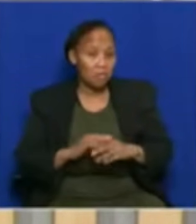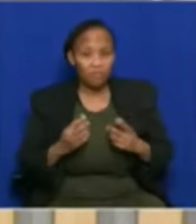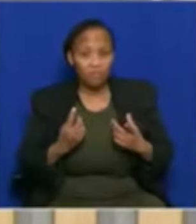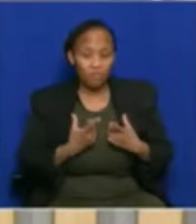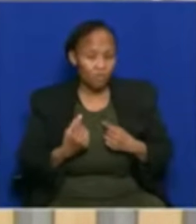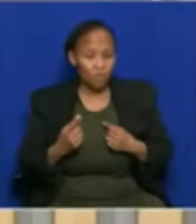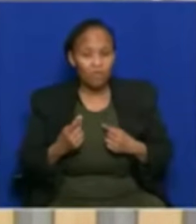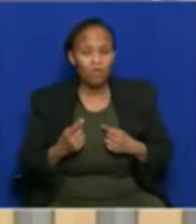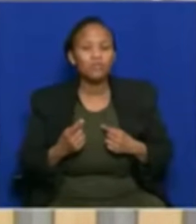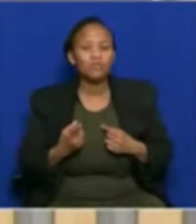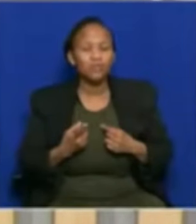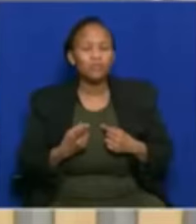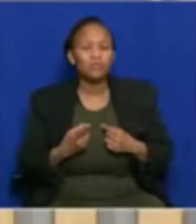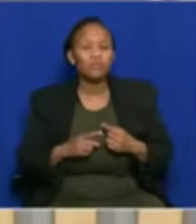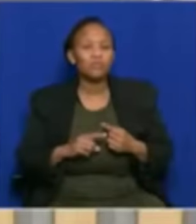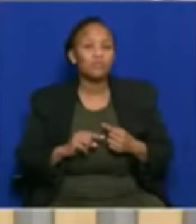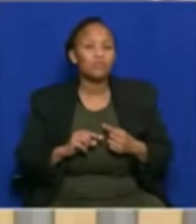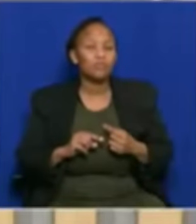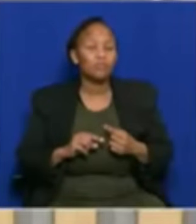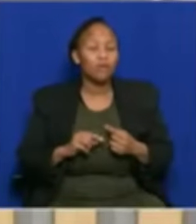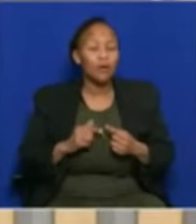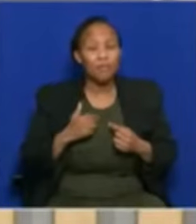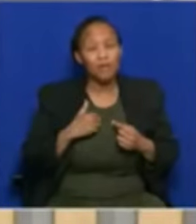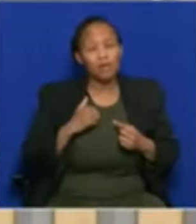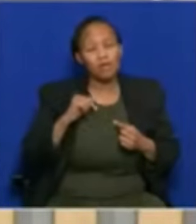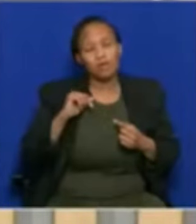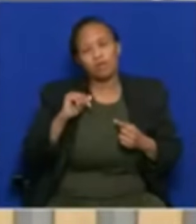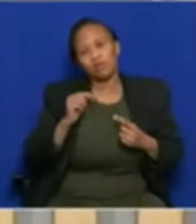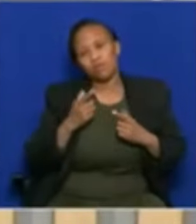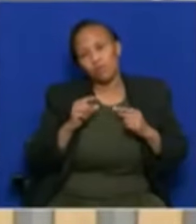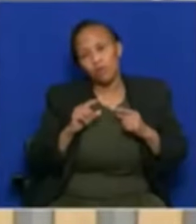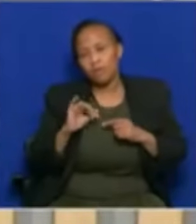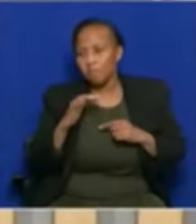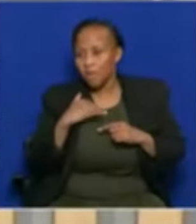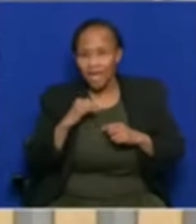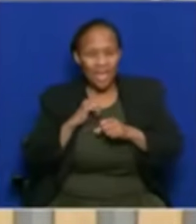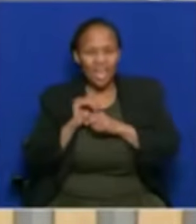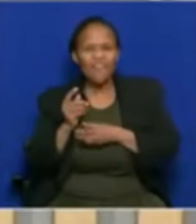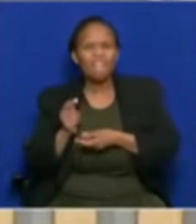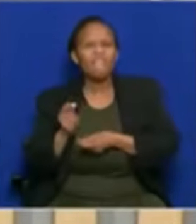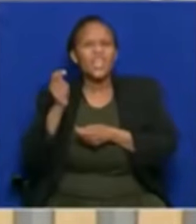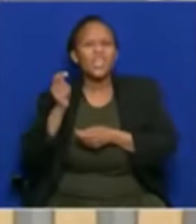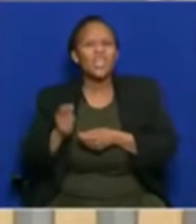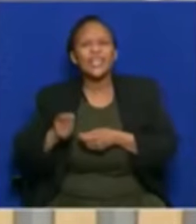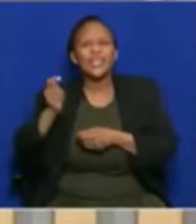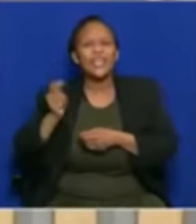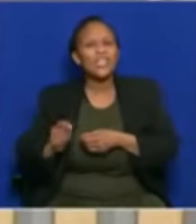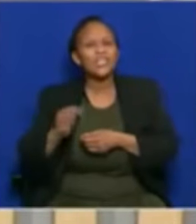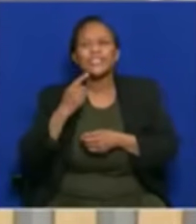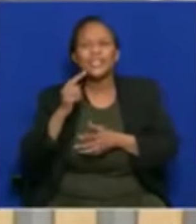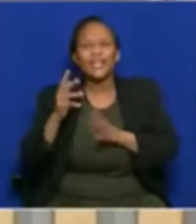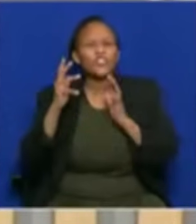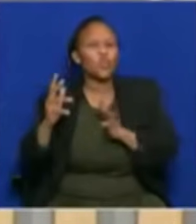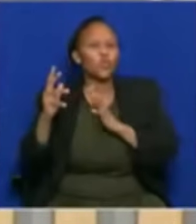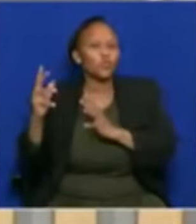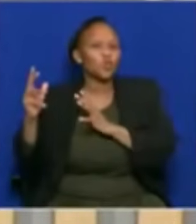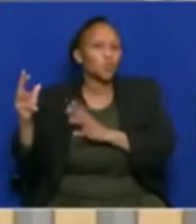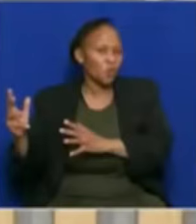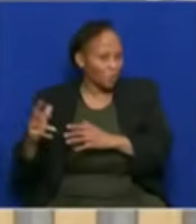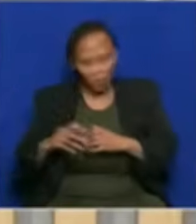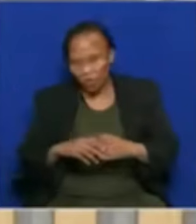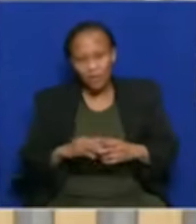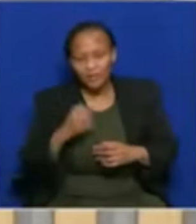Is my witness there, not putting words in his mouth, and saying, listen, look at this, look at this, look at this. I'm